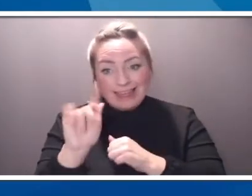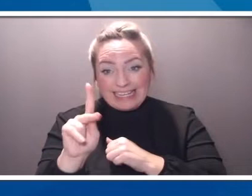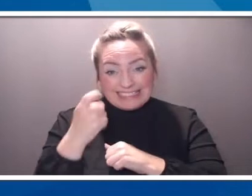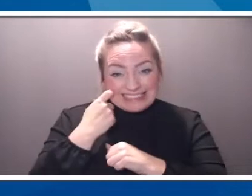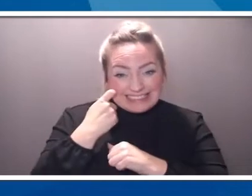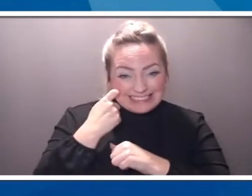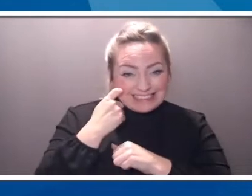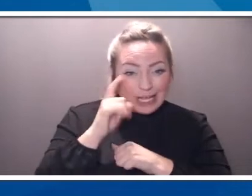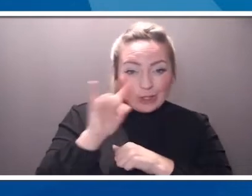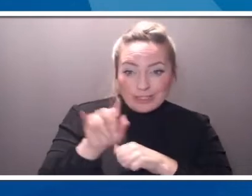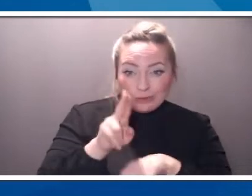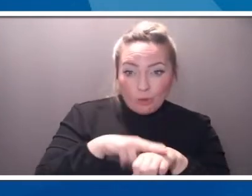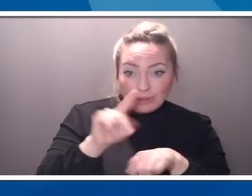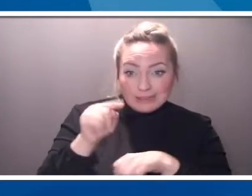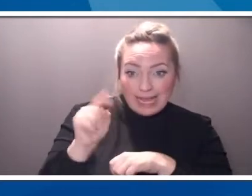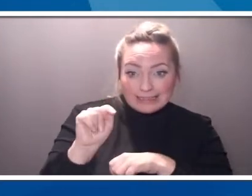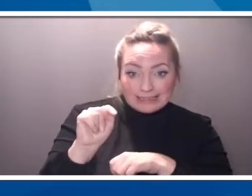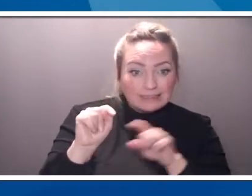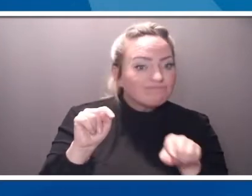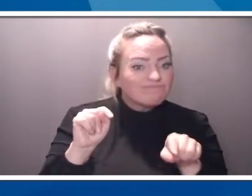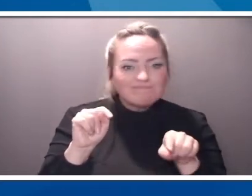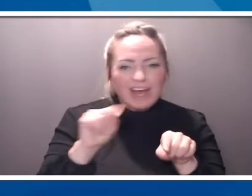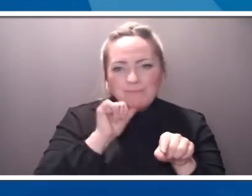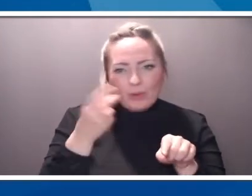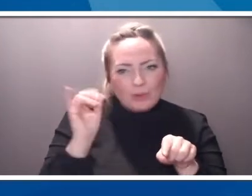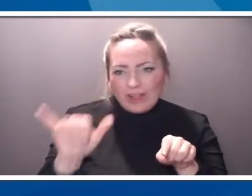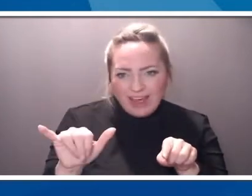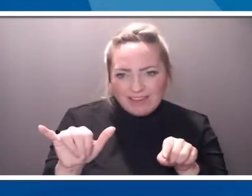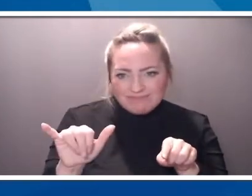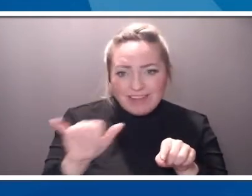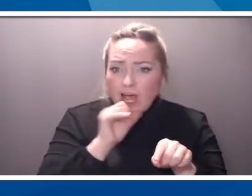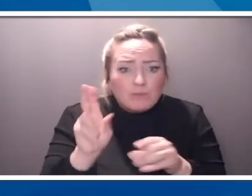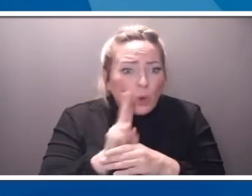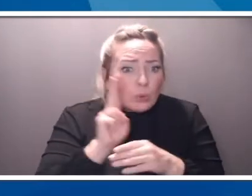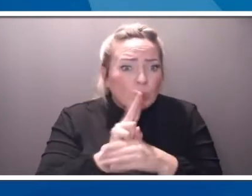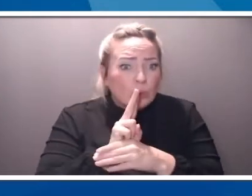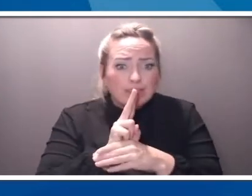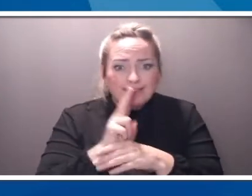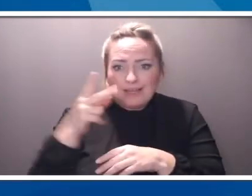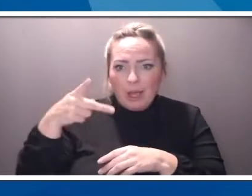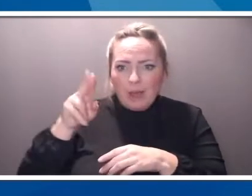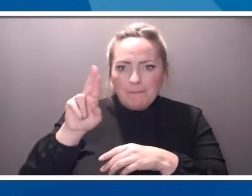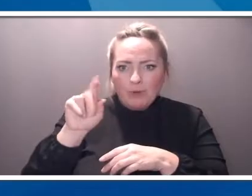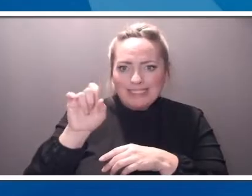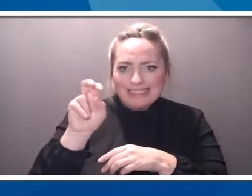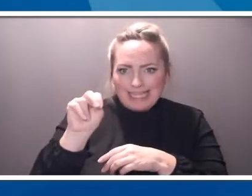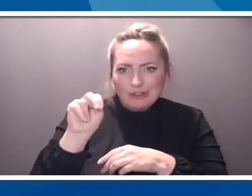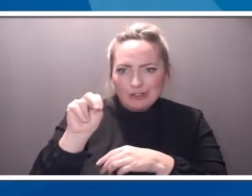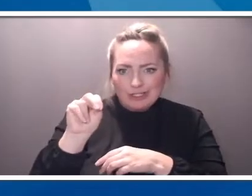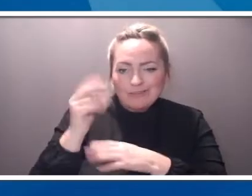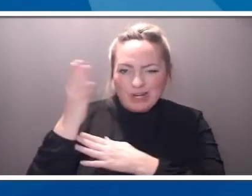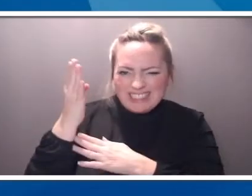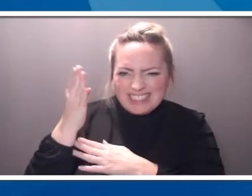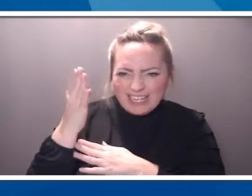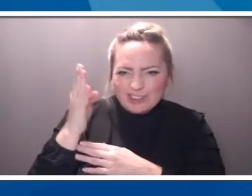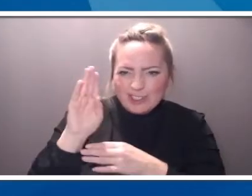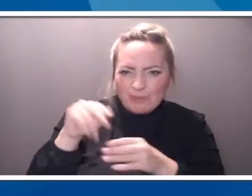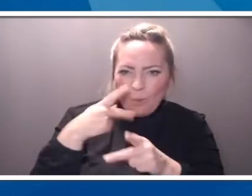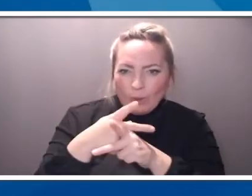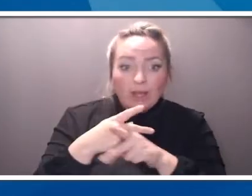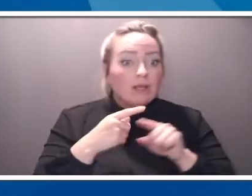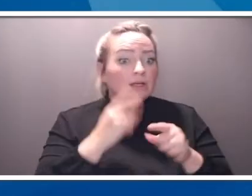Now, again, with that link that looks exactly like normal text, I'm not doing that. I'm not using presentation. So